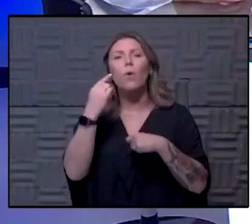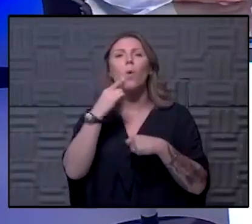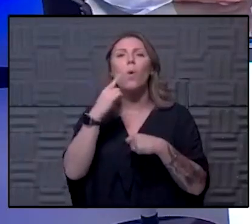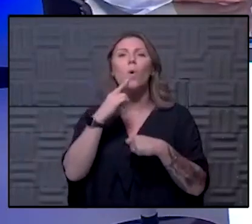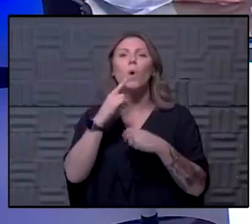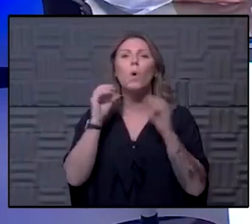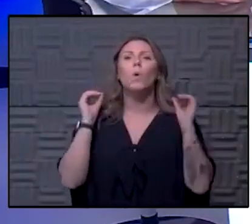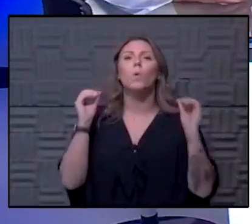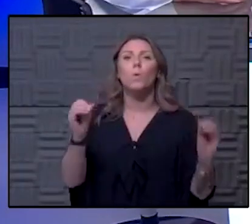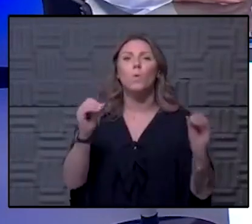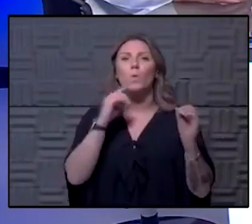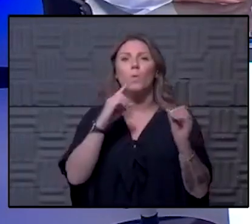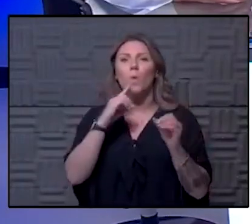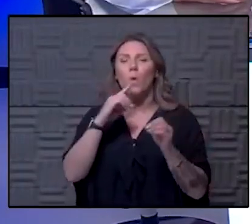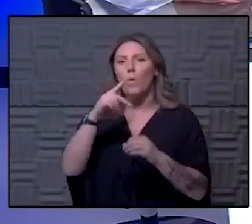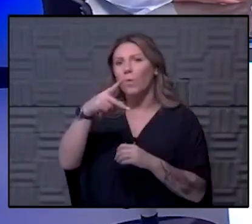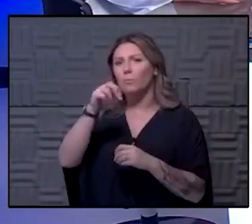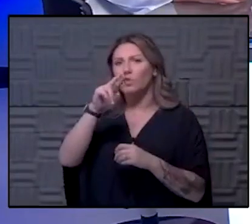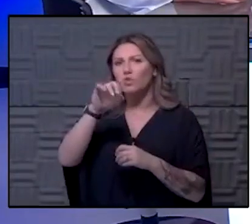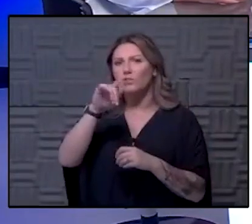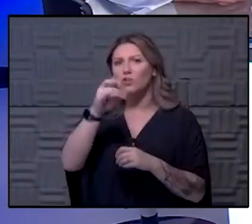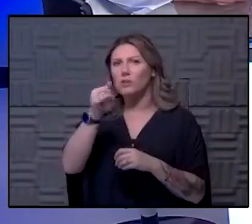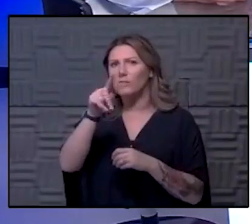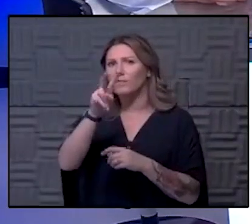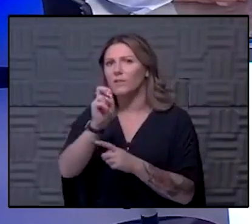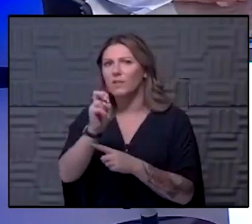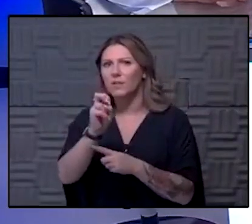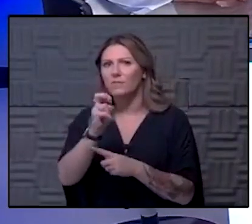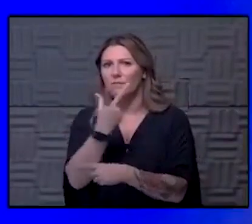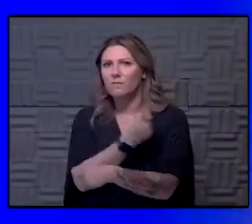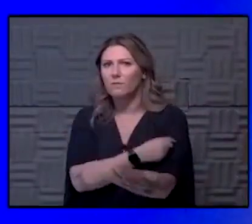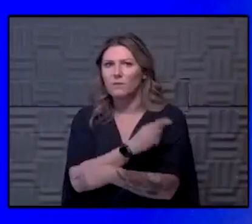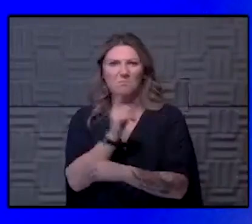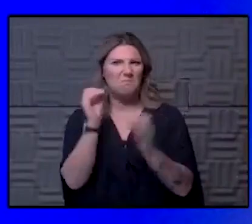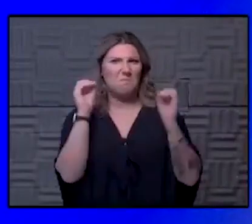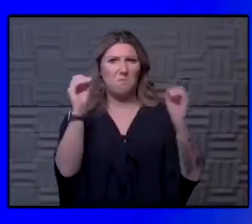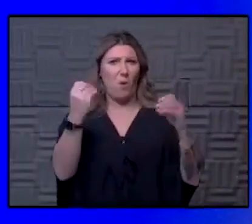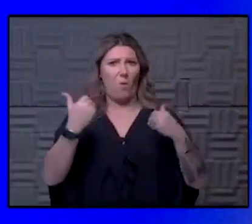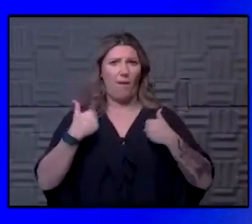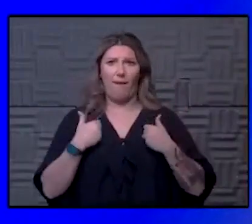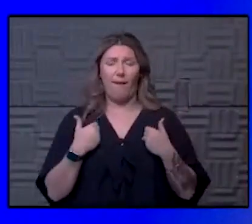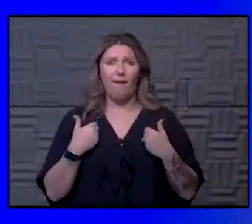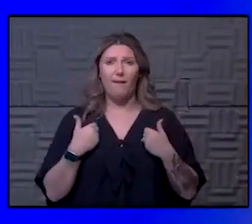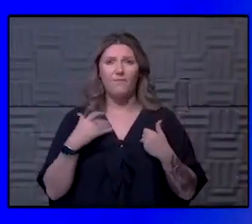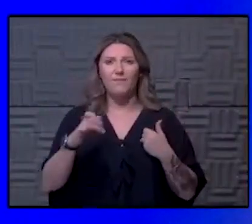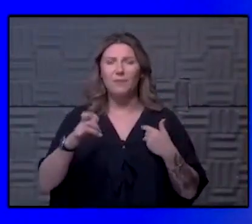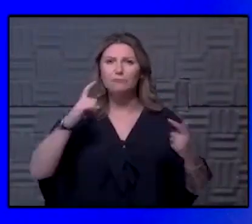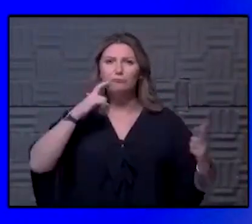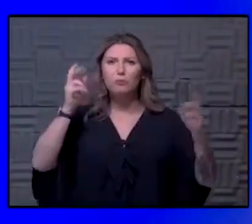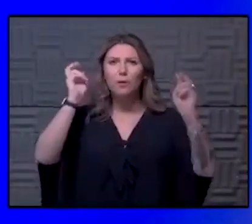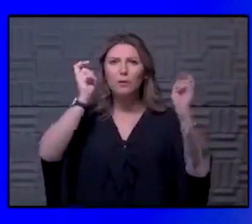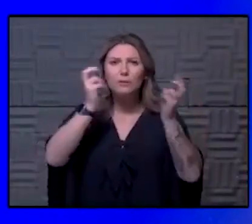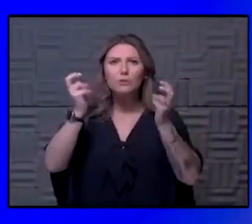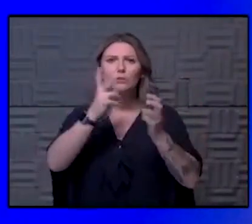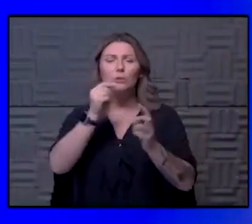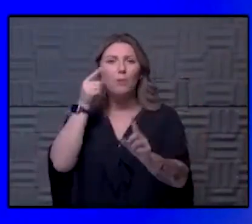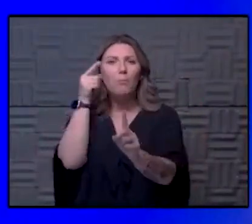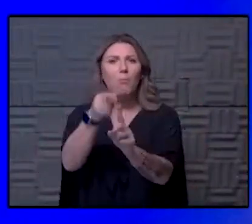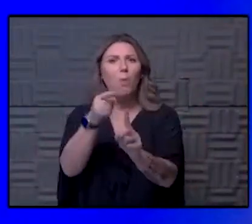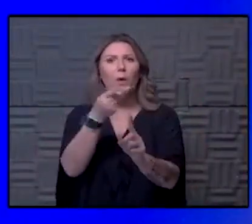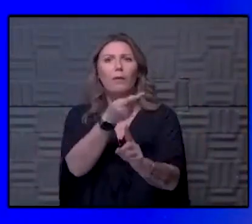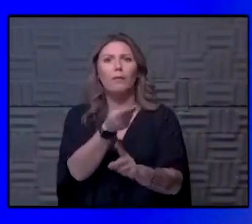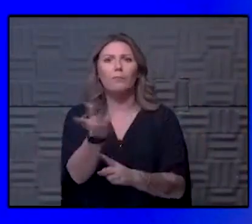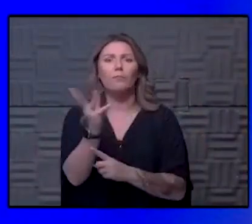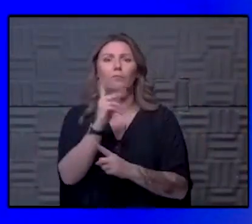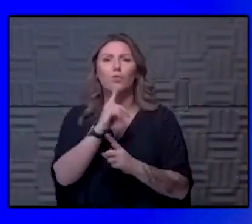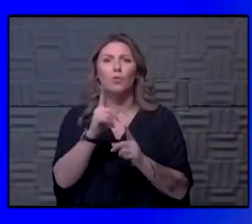doses? Yeah, I don't think any of them have preservatives in it. That was a major issue and a major point in some of their press releases,